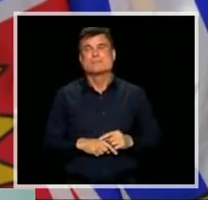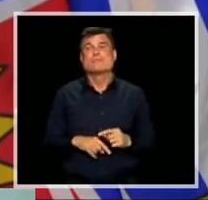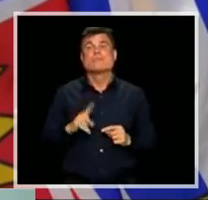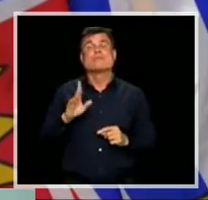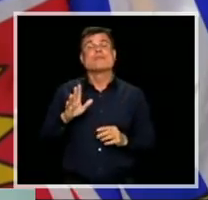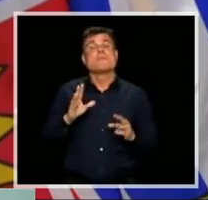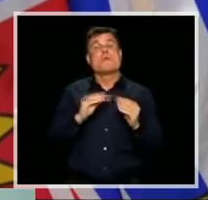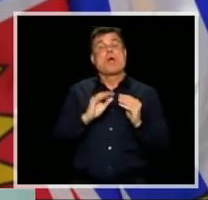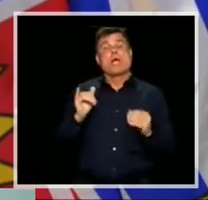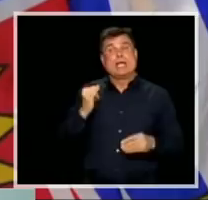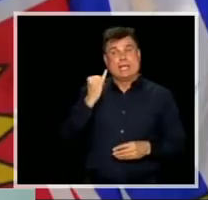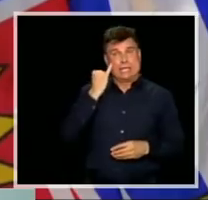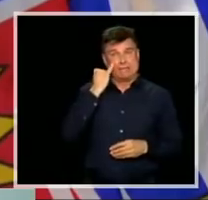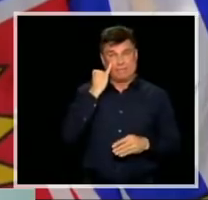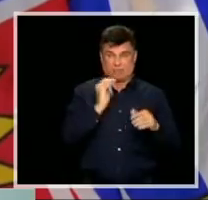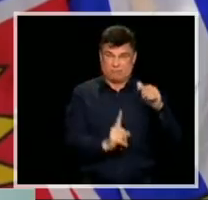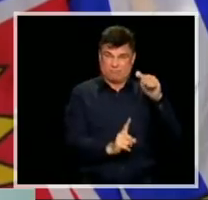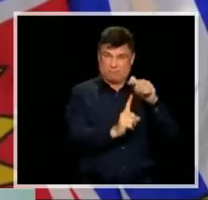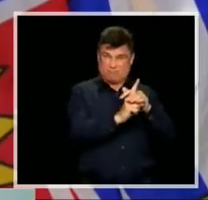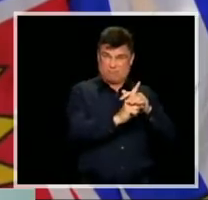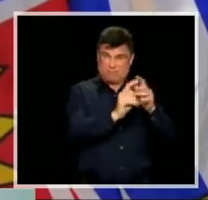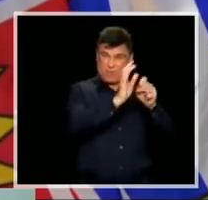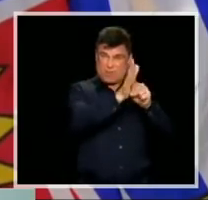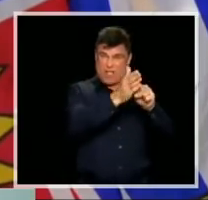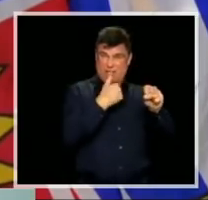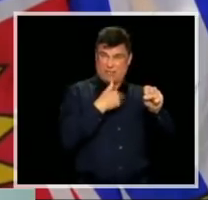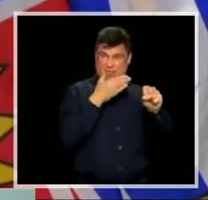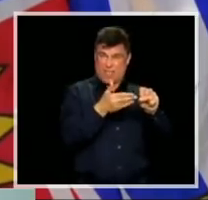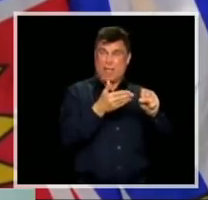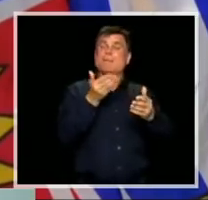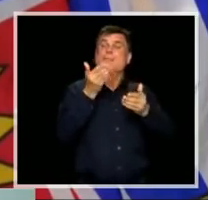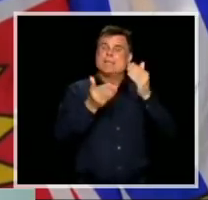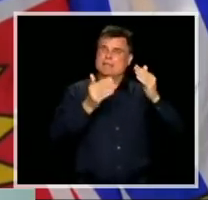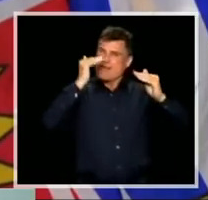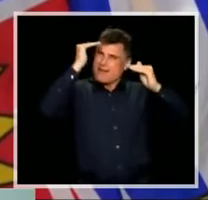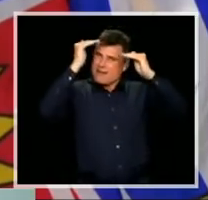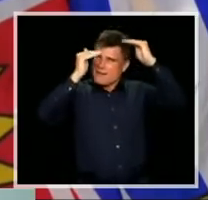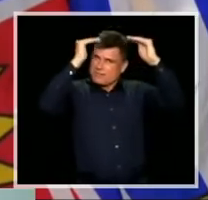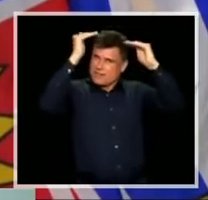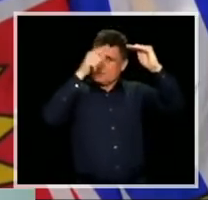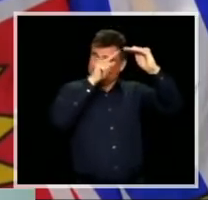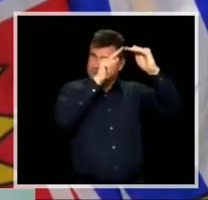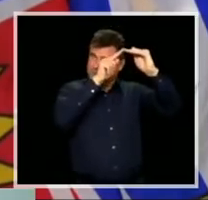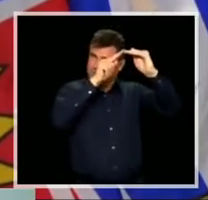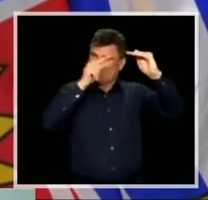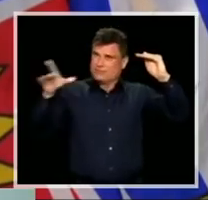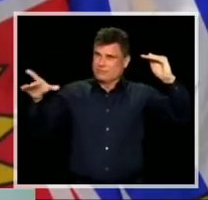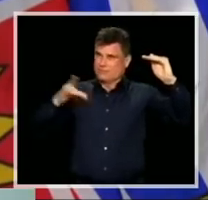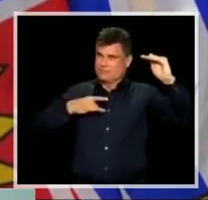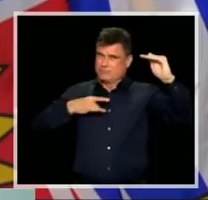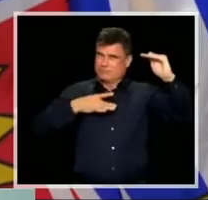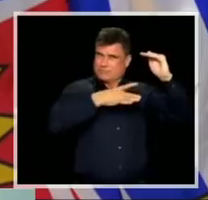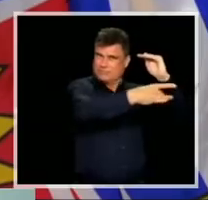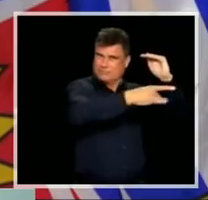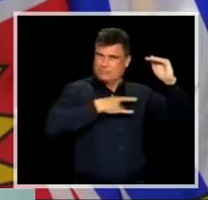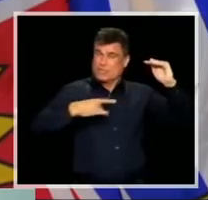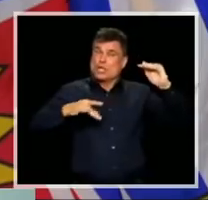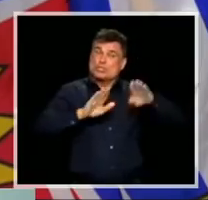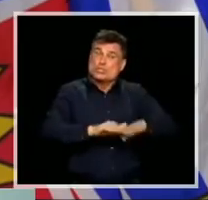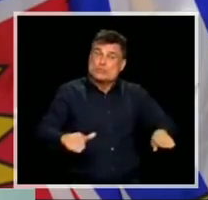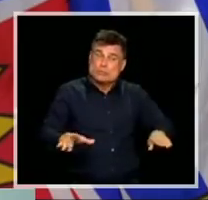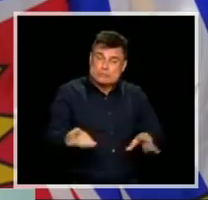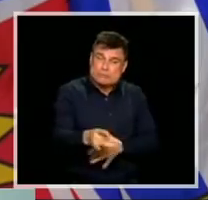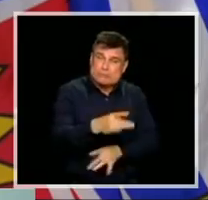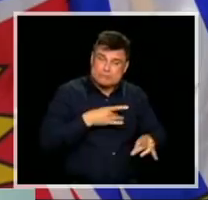and that's what we're focusing on. And we do know that for some people, particularly people over the age of 70, and for people who